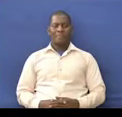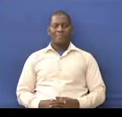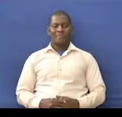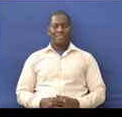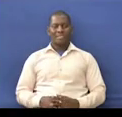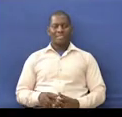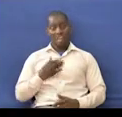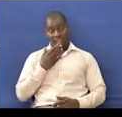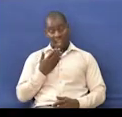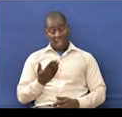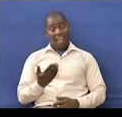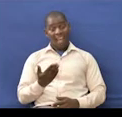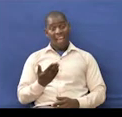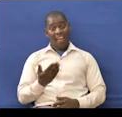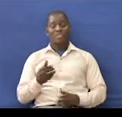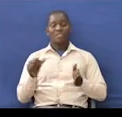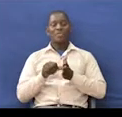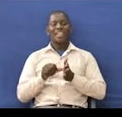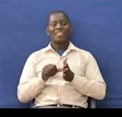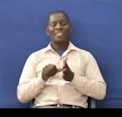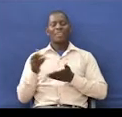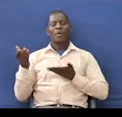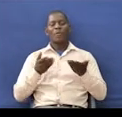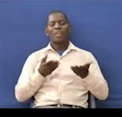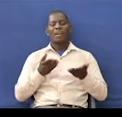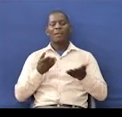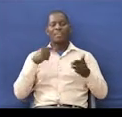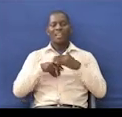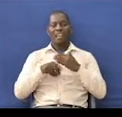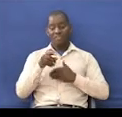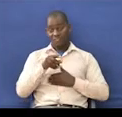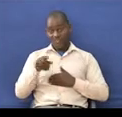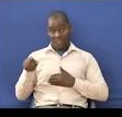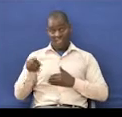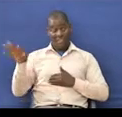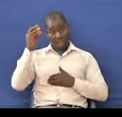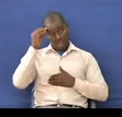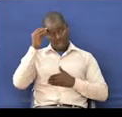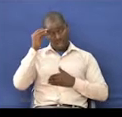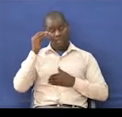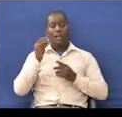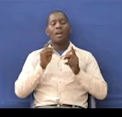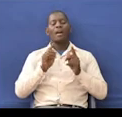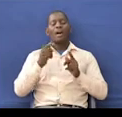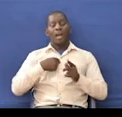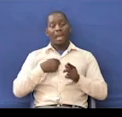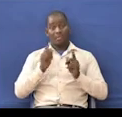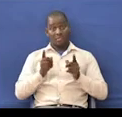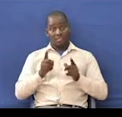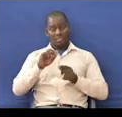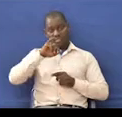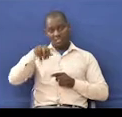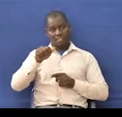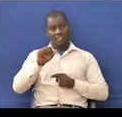Hi students, welcome in the physics lesson. I am teacher Jafari and I am